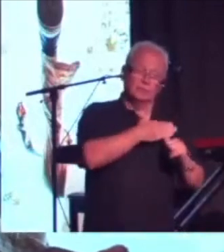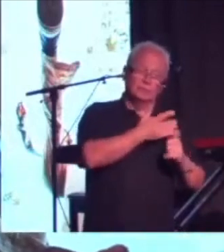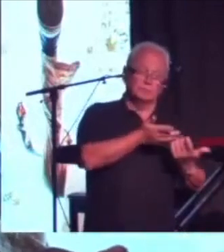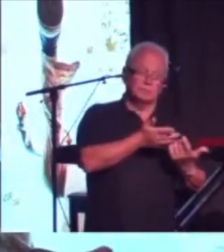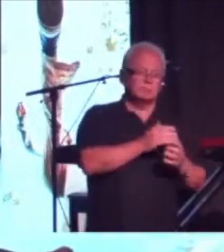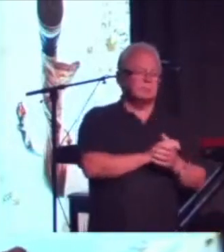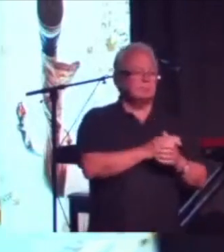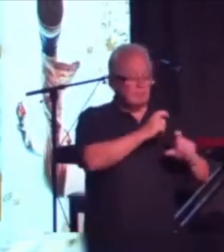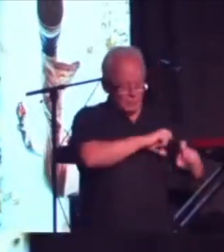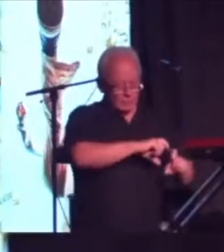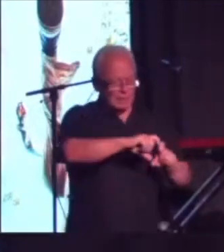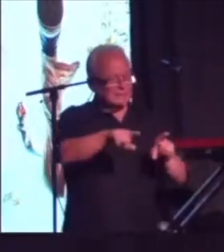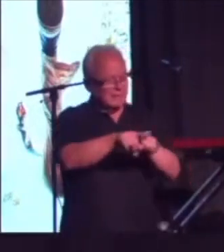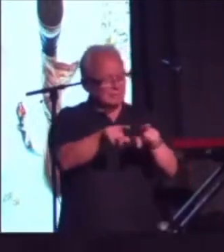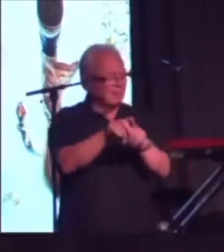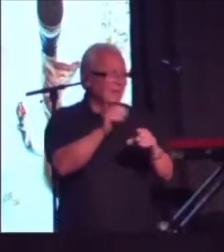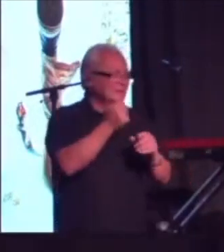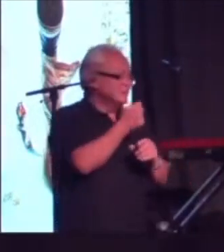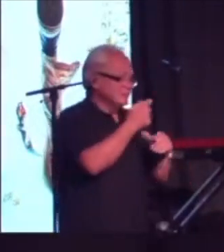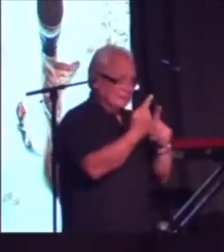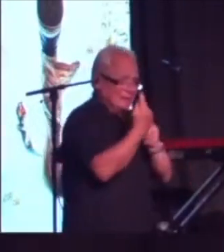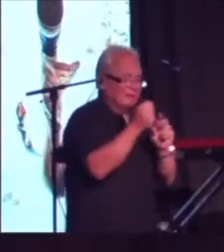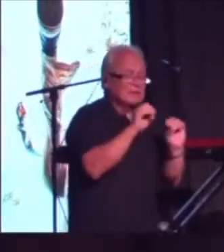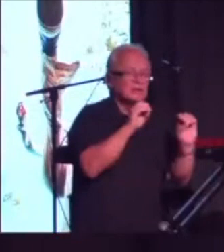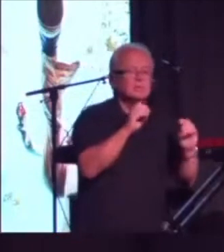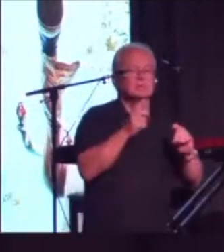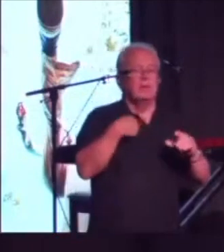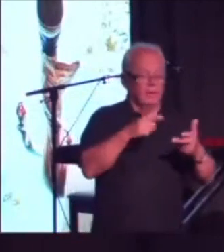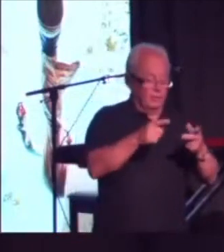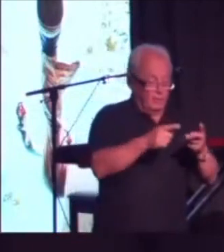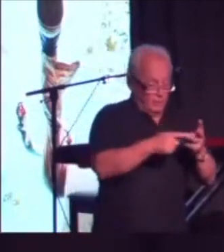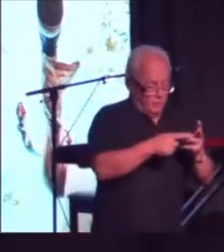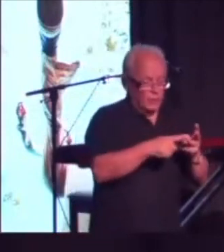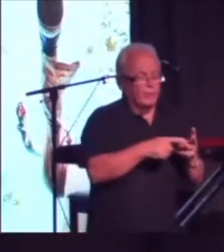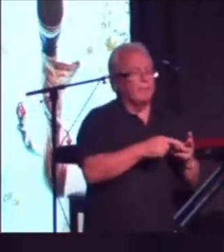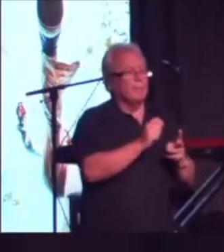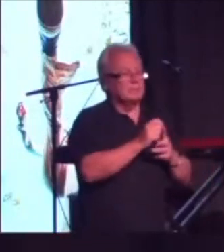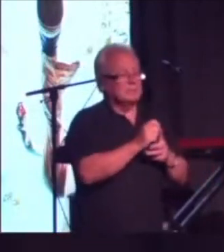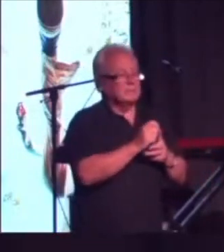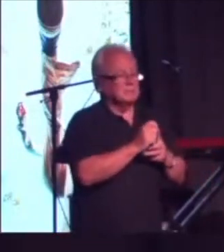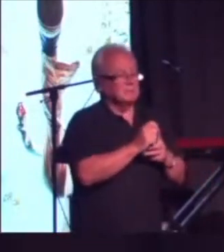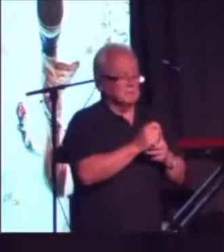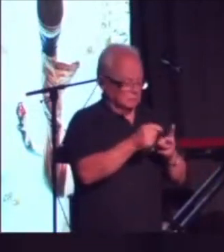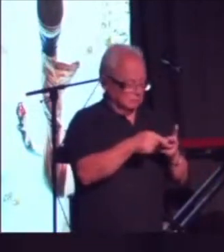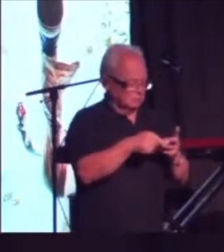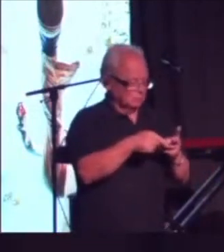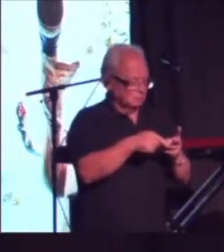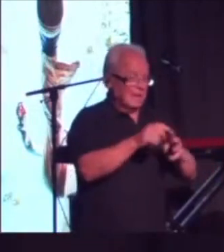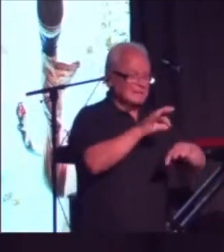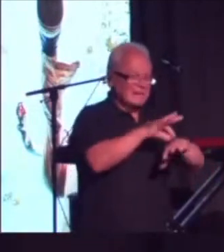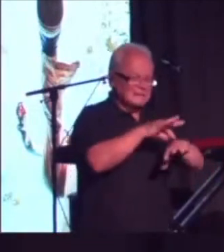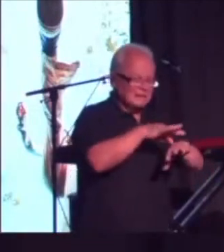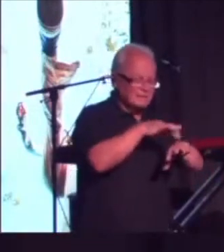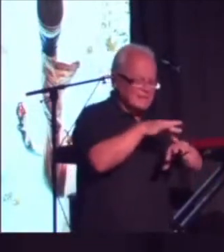team can come back up. Nearly done. Honesty, consistency. Here's the third one. Sensitivity. I wanted to mention